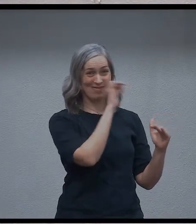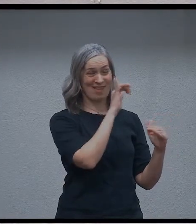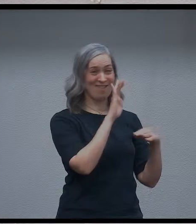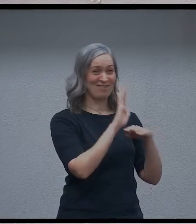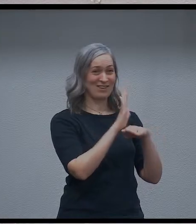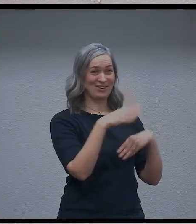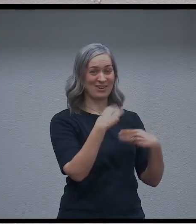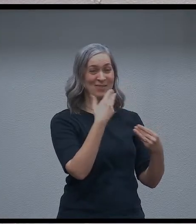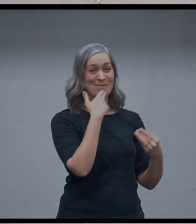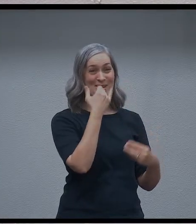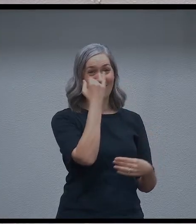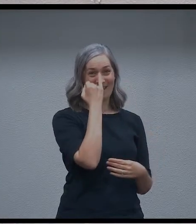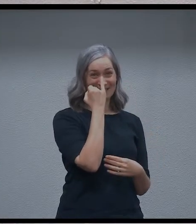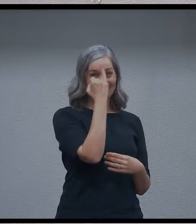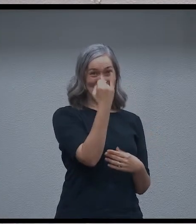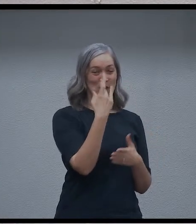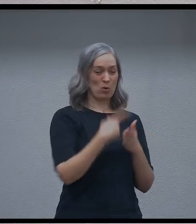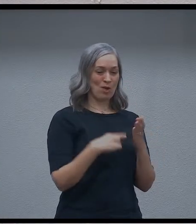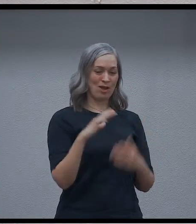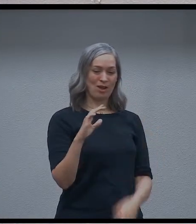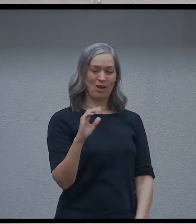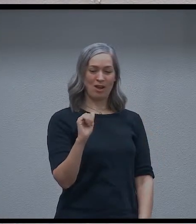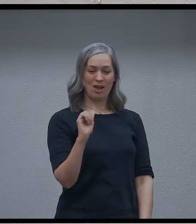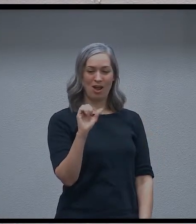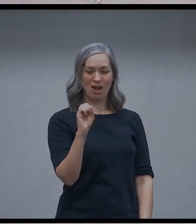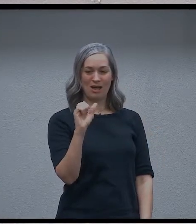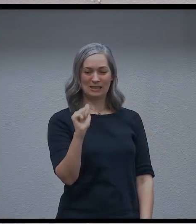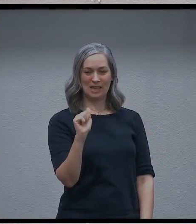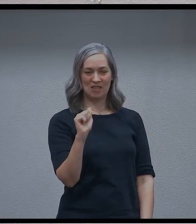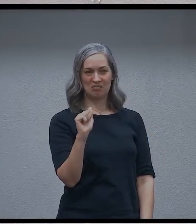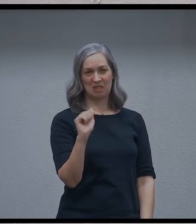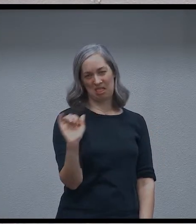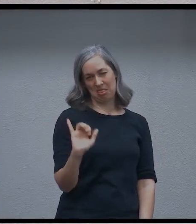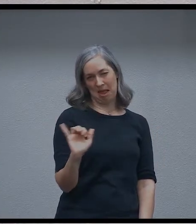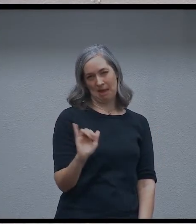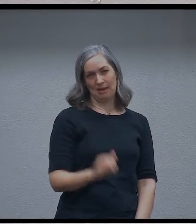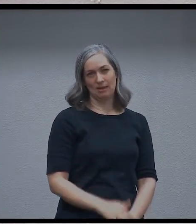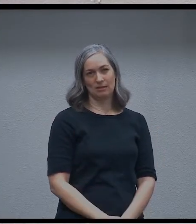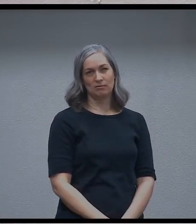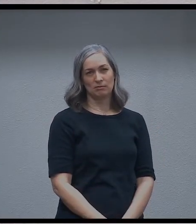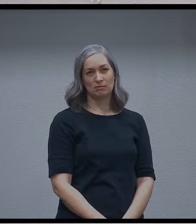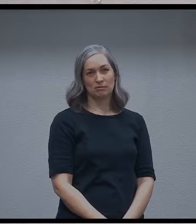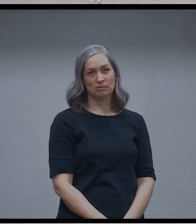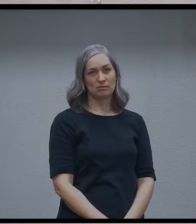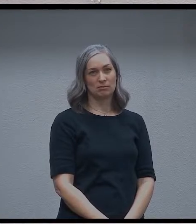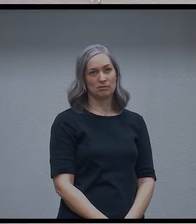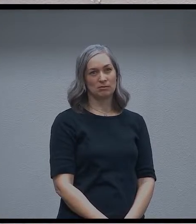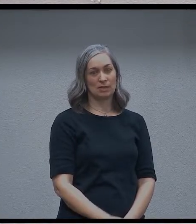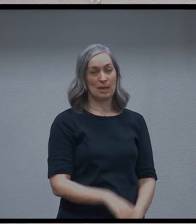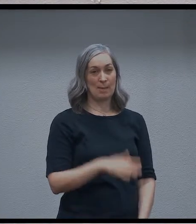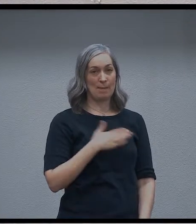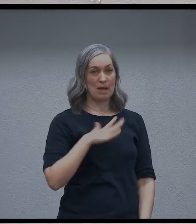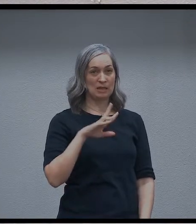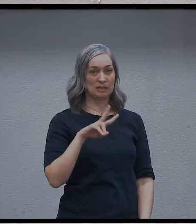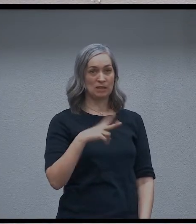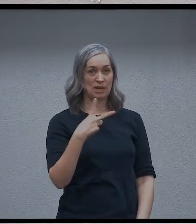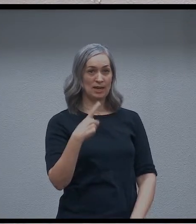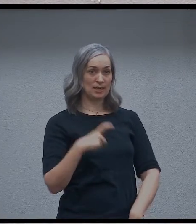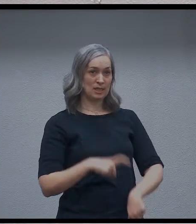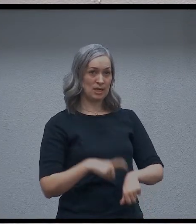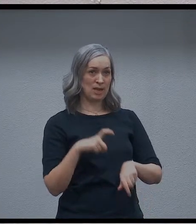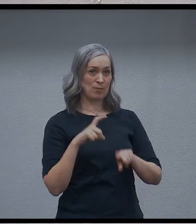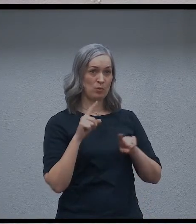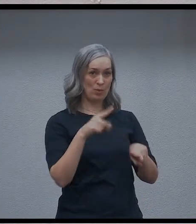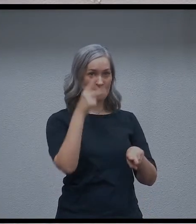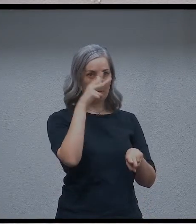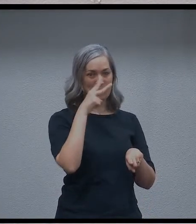A better idea of kind of what Casa is like. So for me, this was my second time in Mexico, a different part of